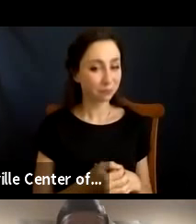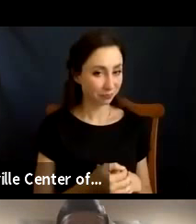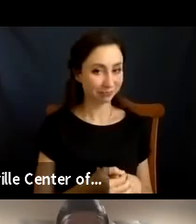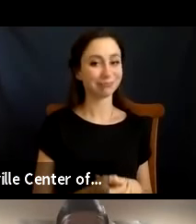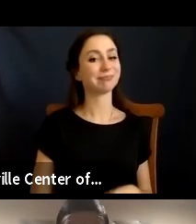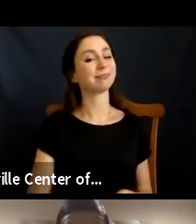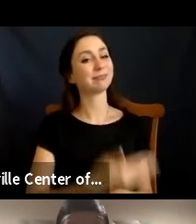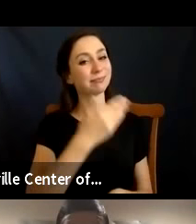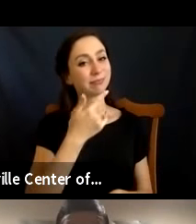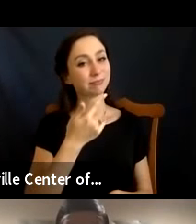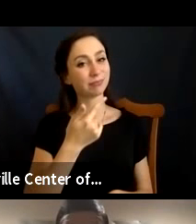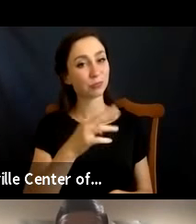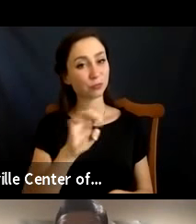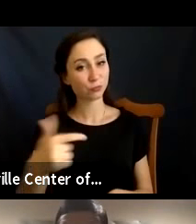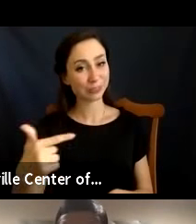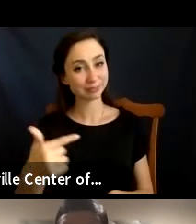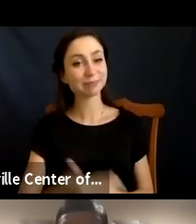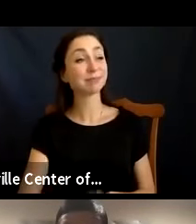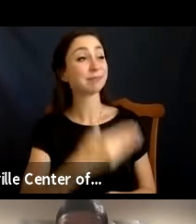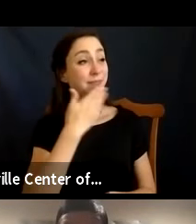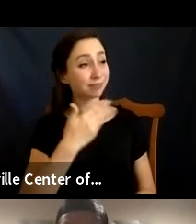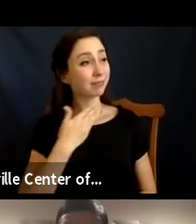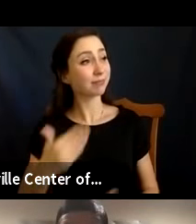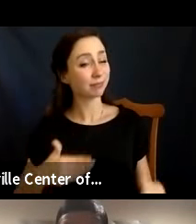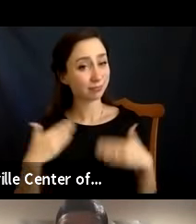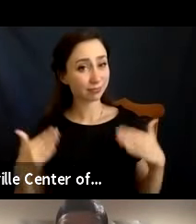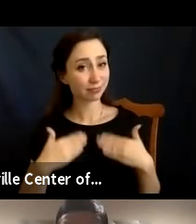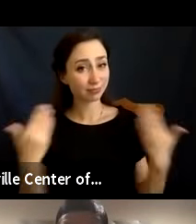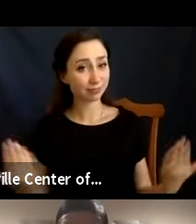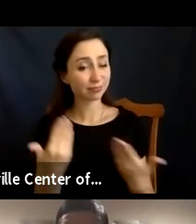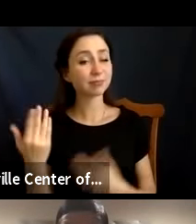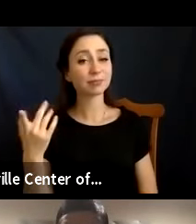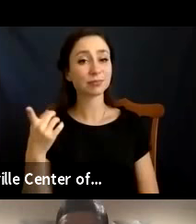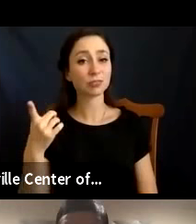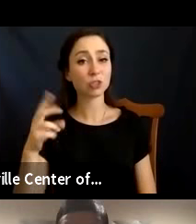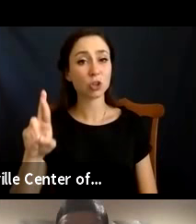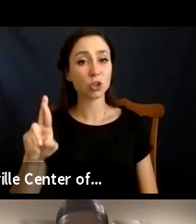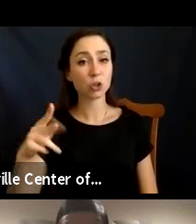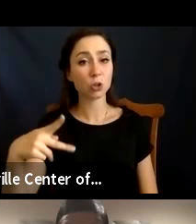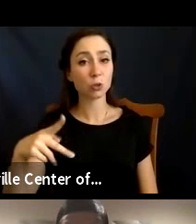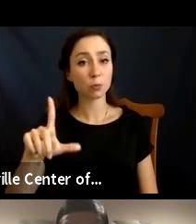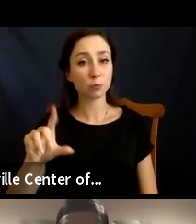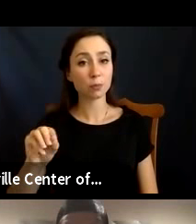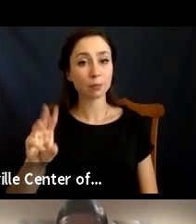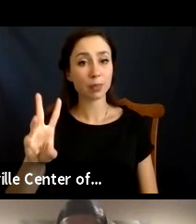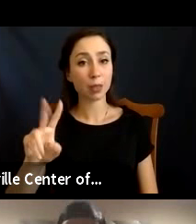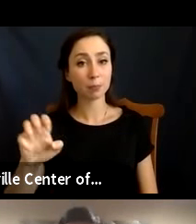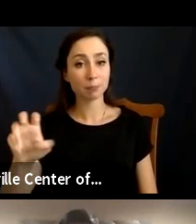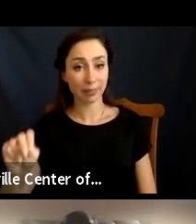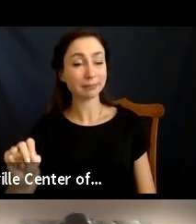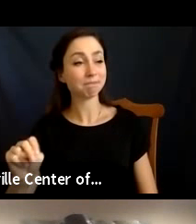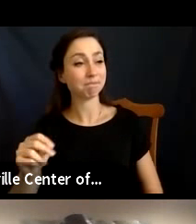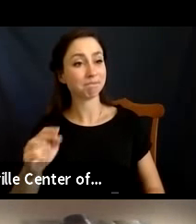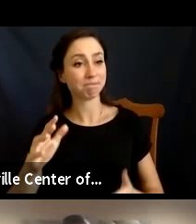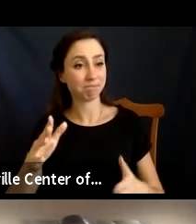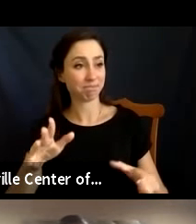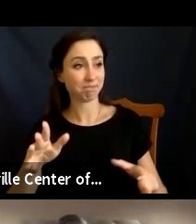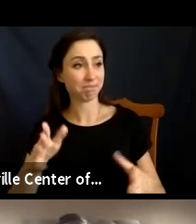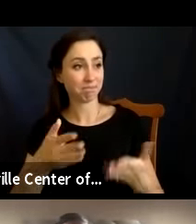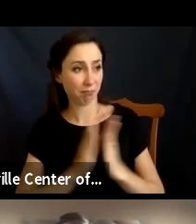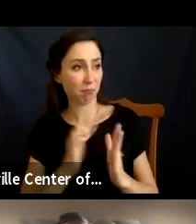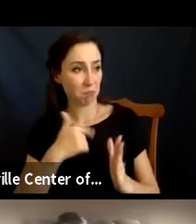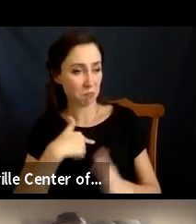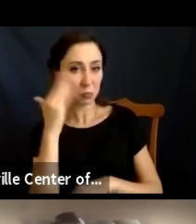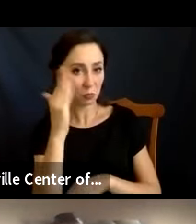good to be with you this evening. Dr. Plowman has asked that I speak to you on behalf of the university, and I'm happy to do